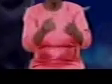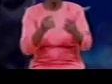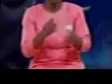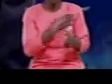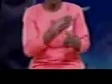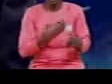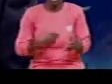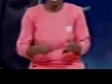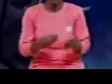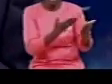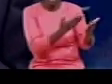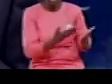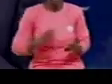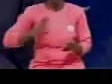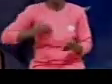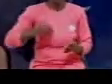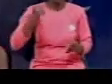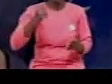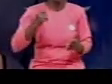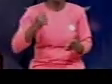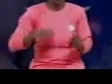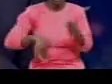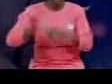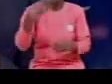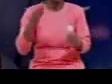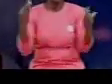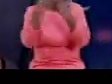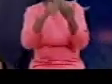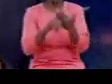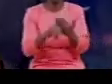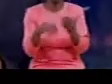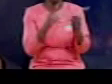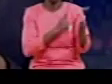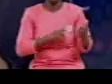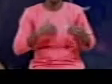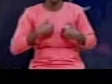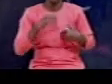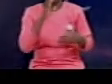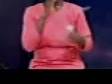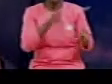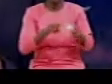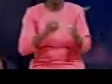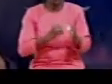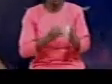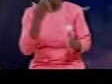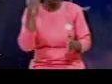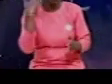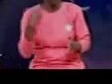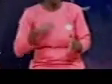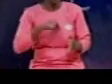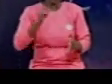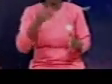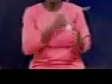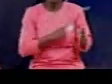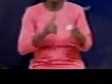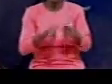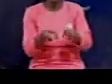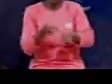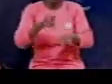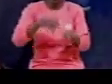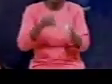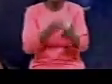out of darkness to his light. He has been doing it, but we need the Lord to double it. He has been doing it. We need the Lord to triple it, to multiply it